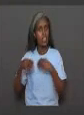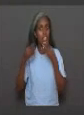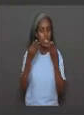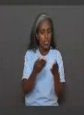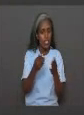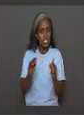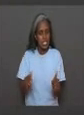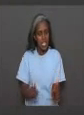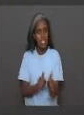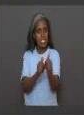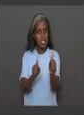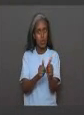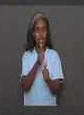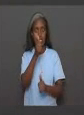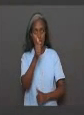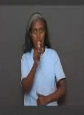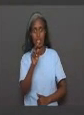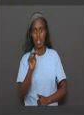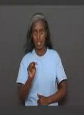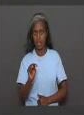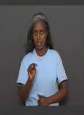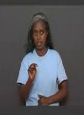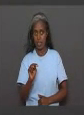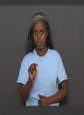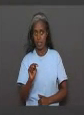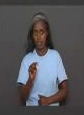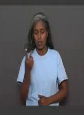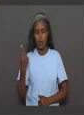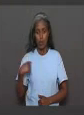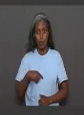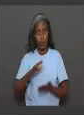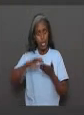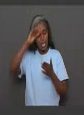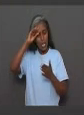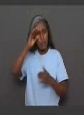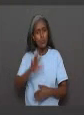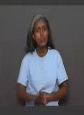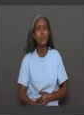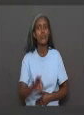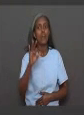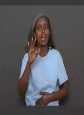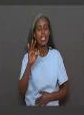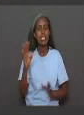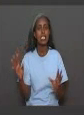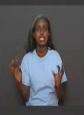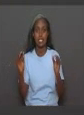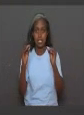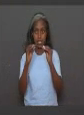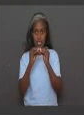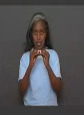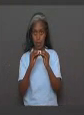Given the sequence AN, we will learn to find the